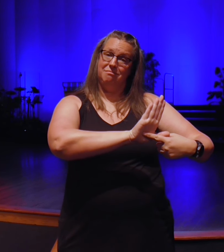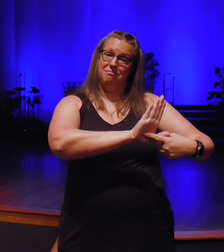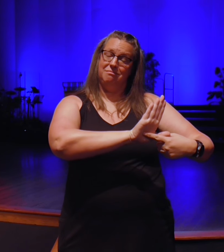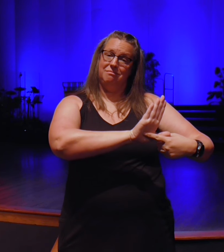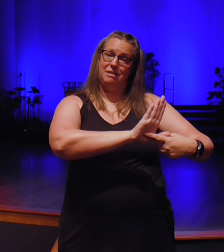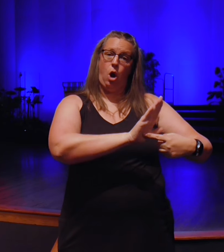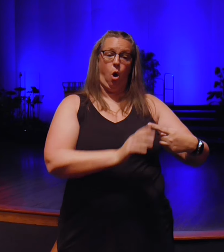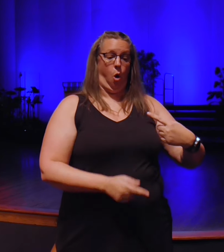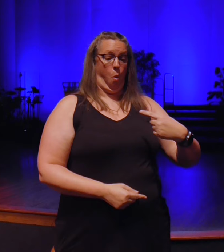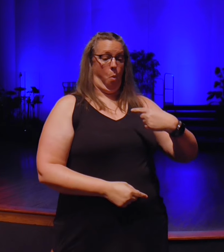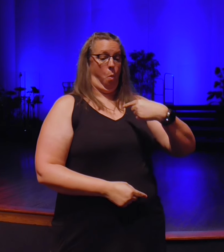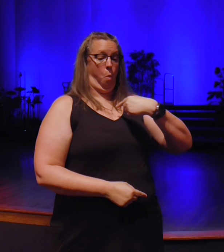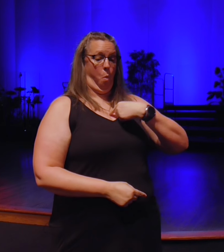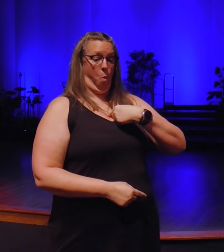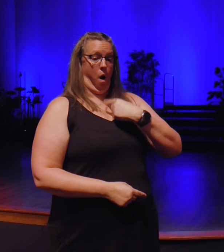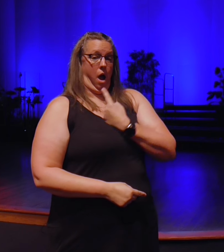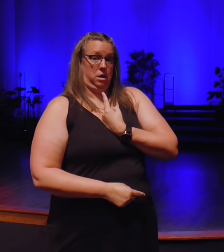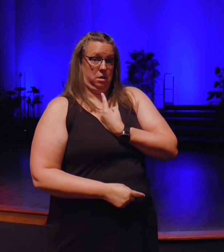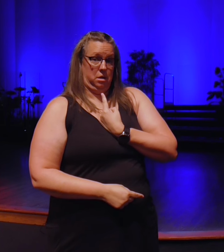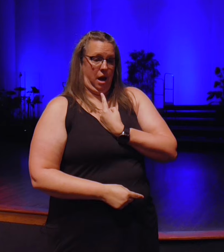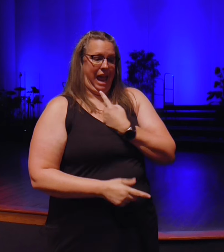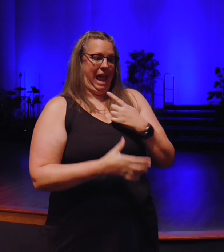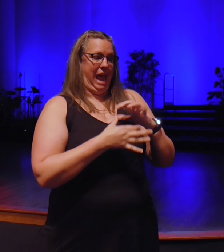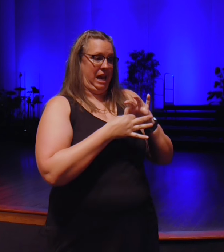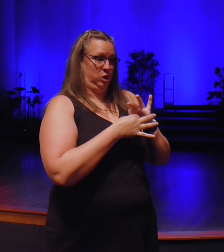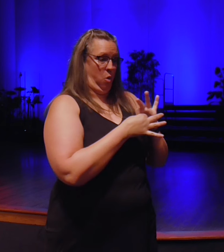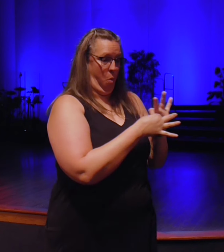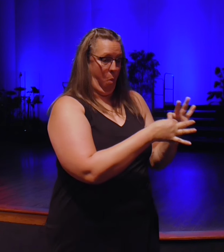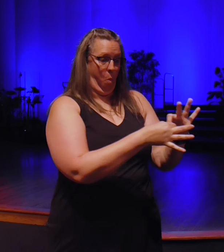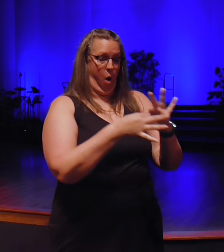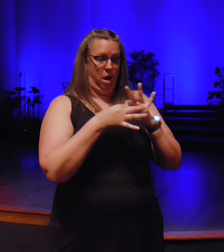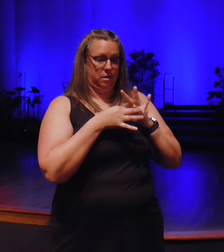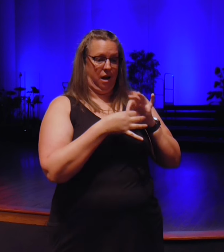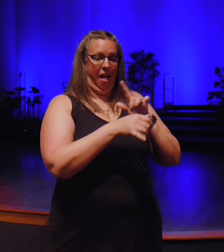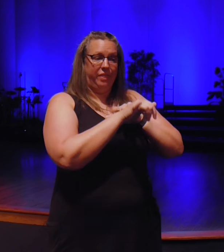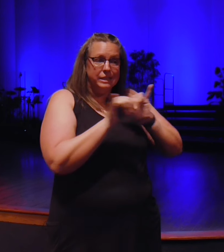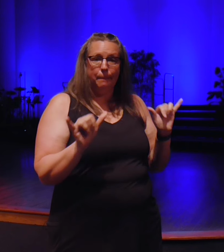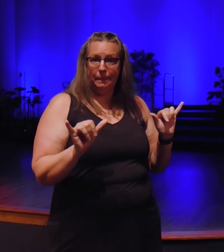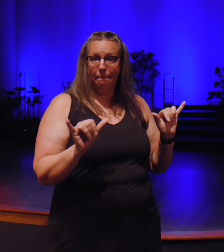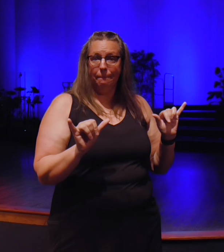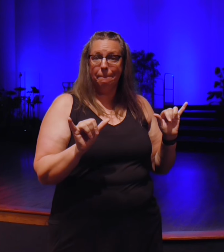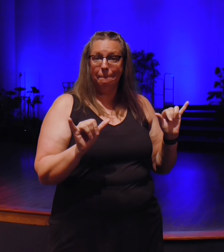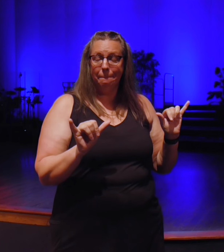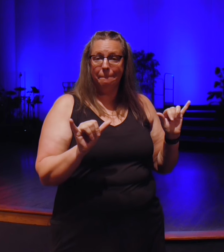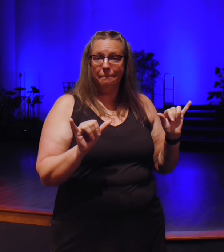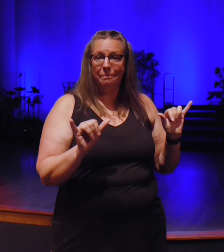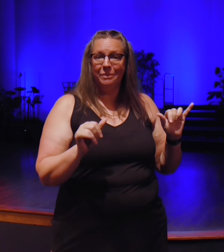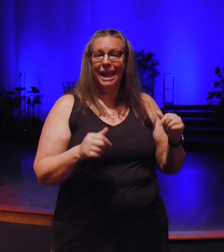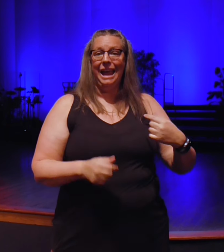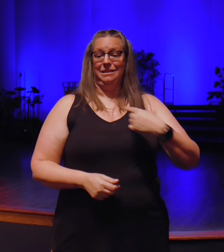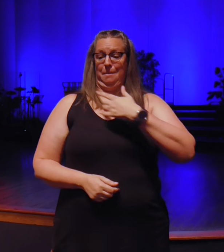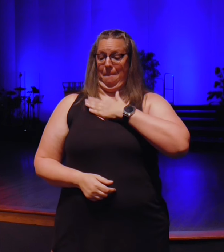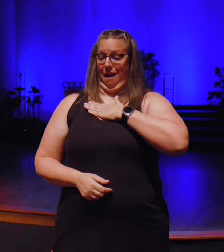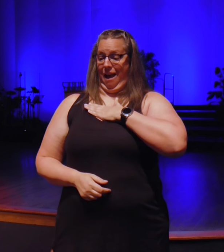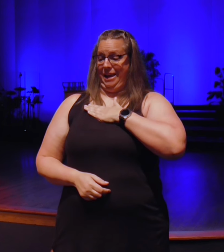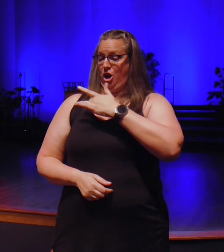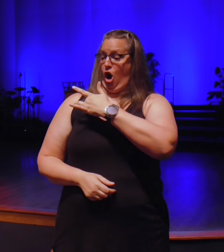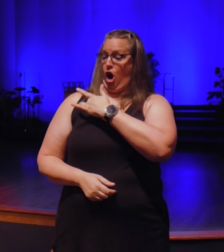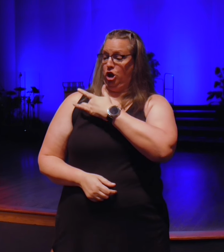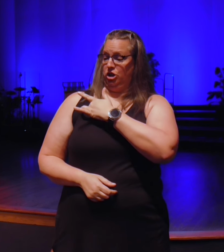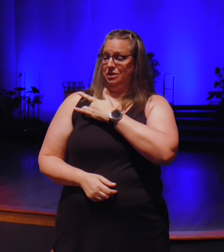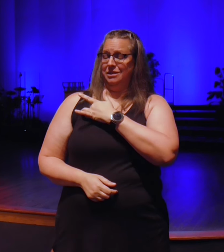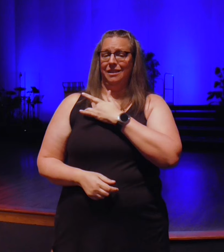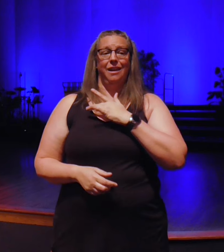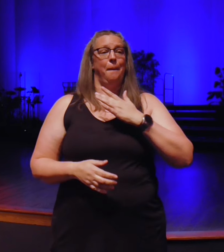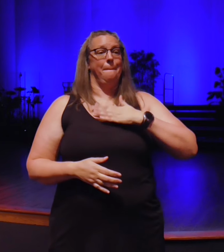In your heart songs is the song of all other hearts. It is the song of your